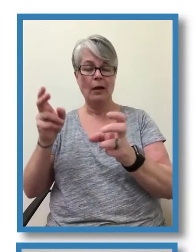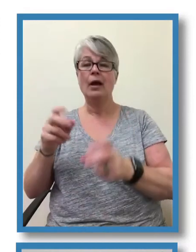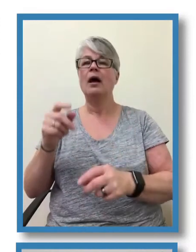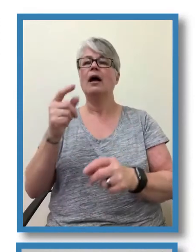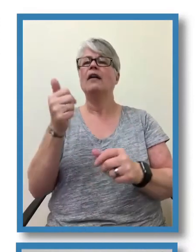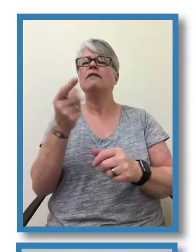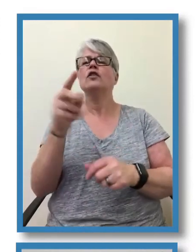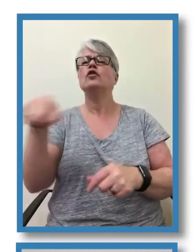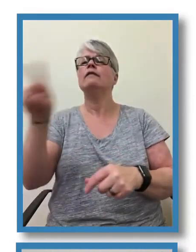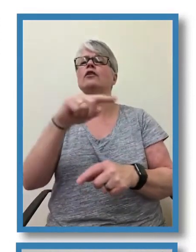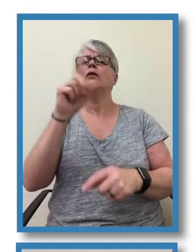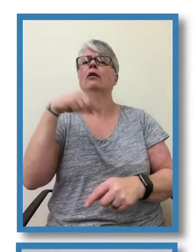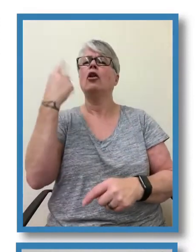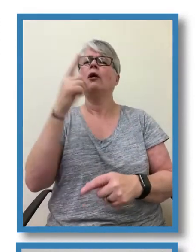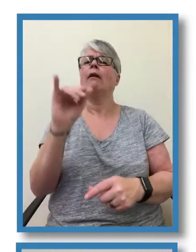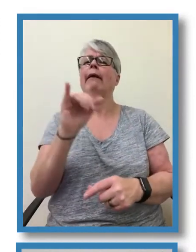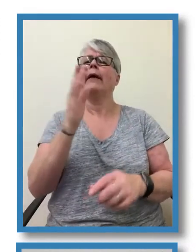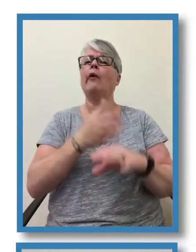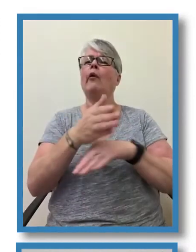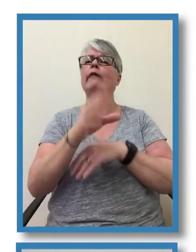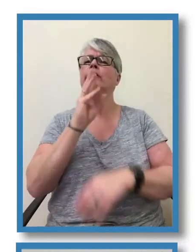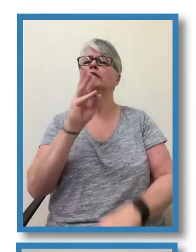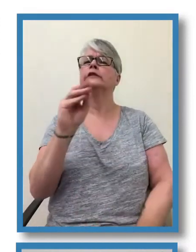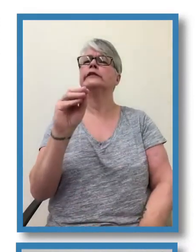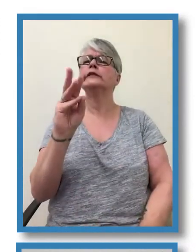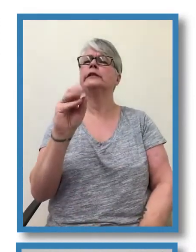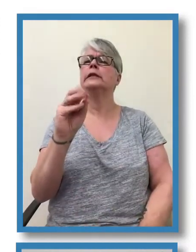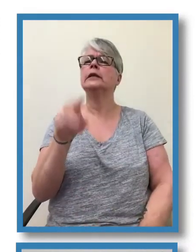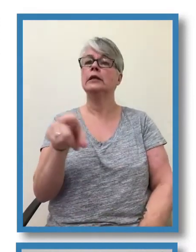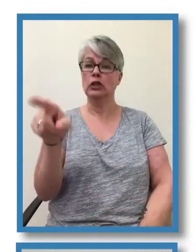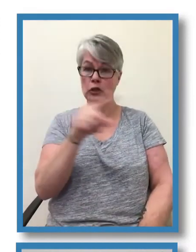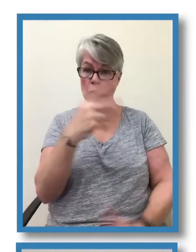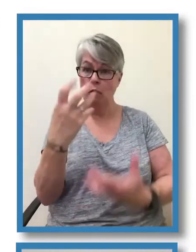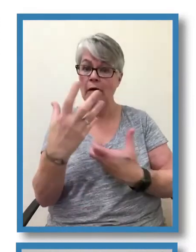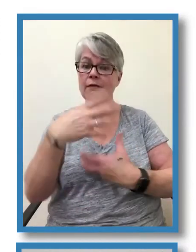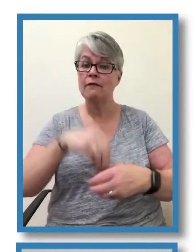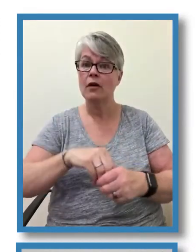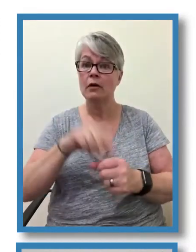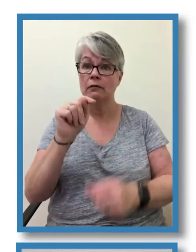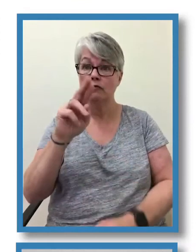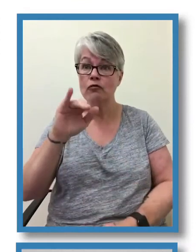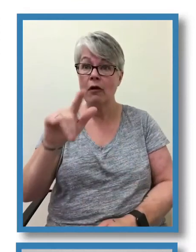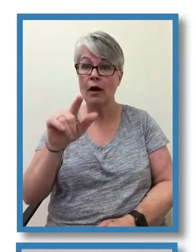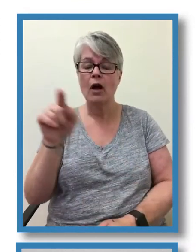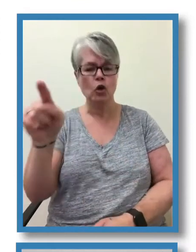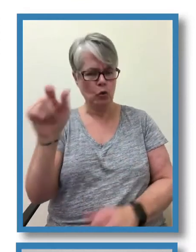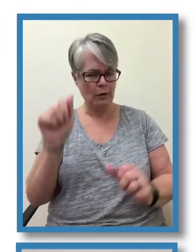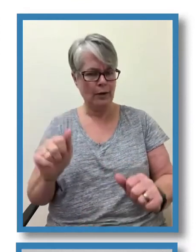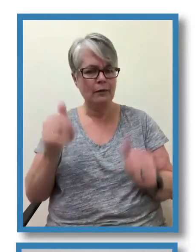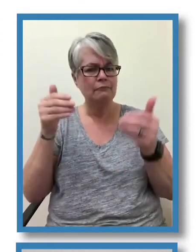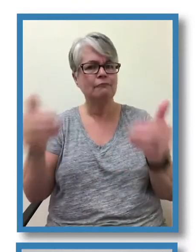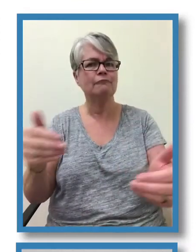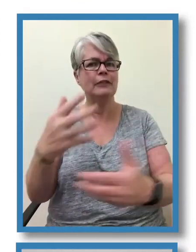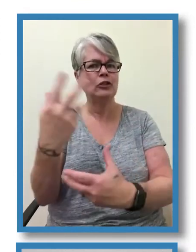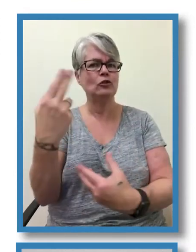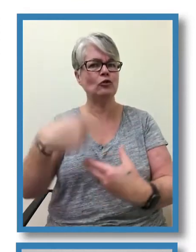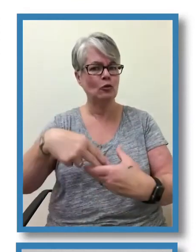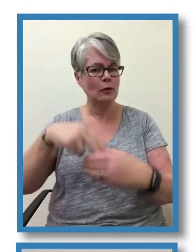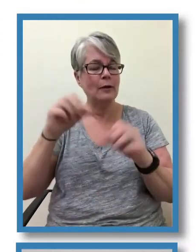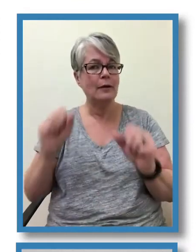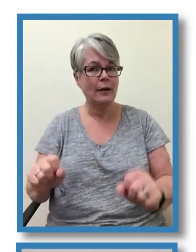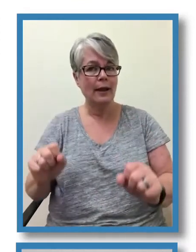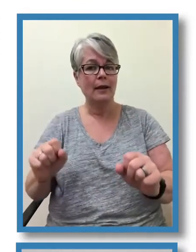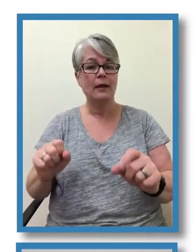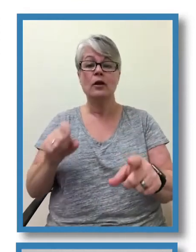can talk to some of the coordinators at the back about that. This has been done across 30 sites across Canada.